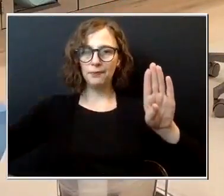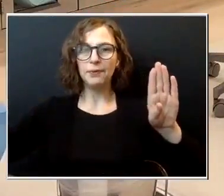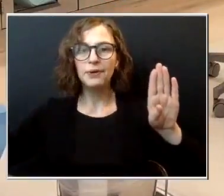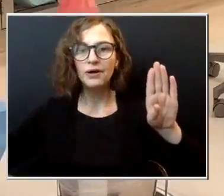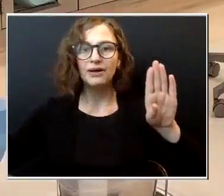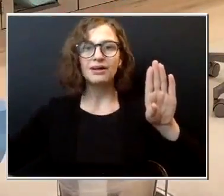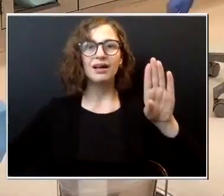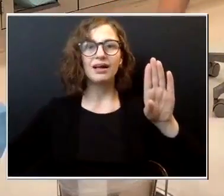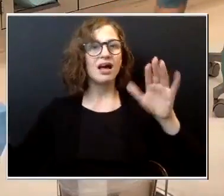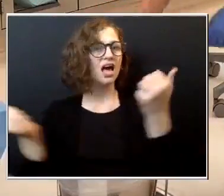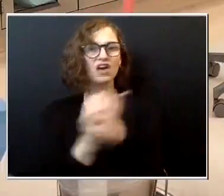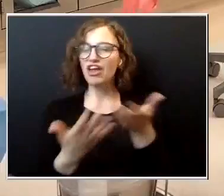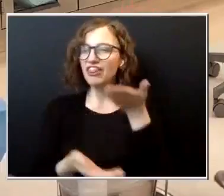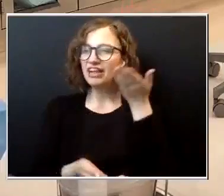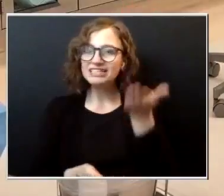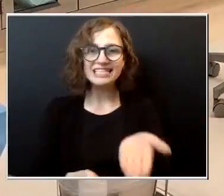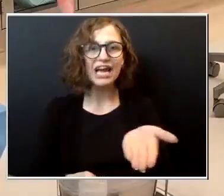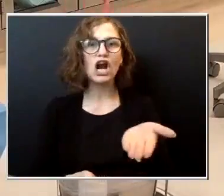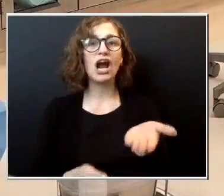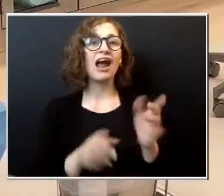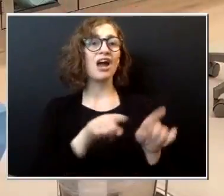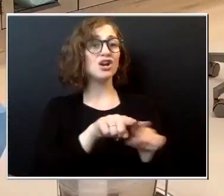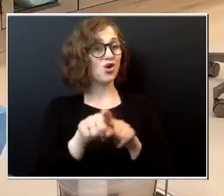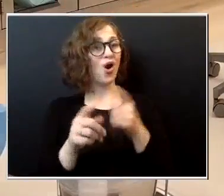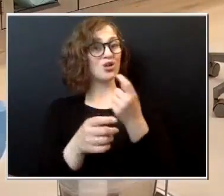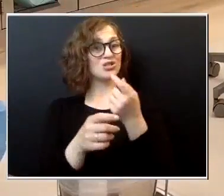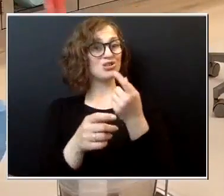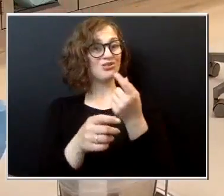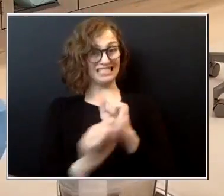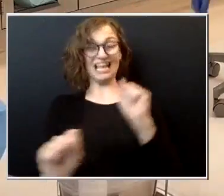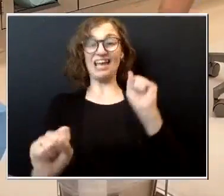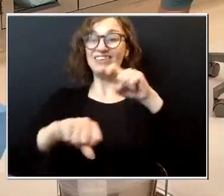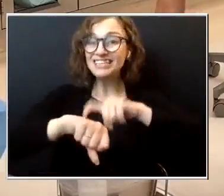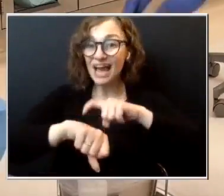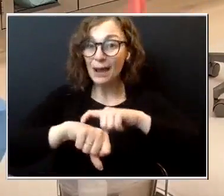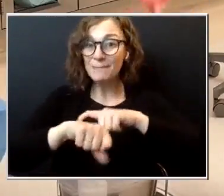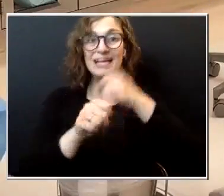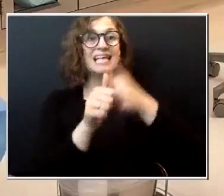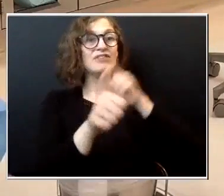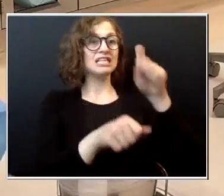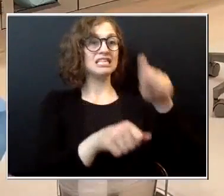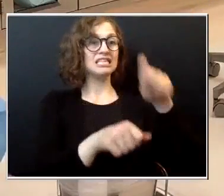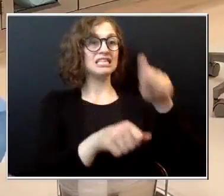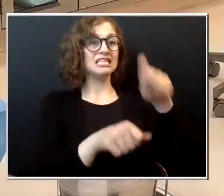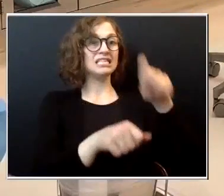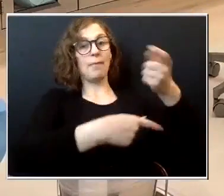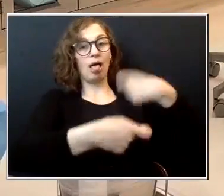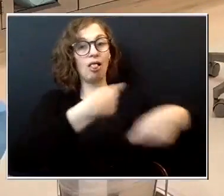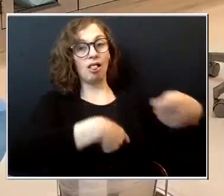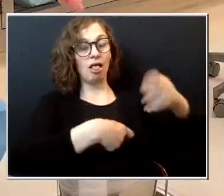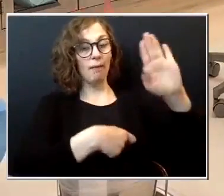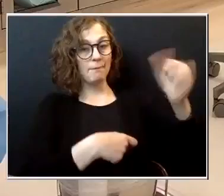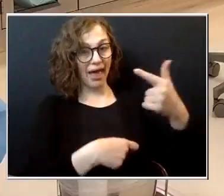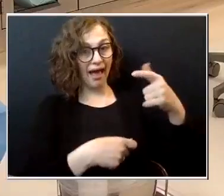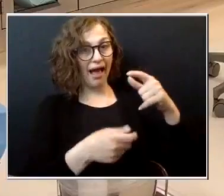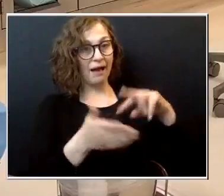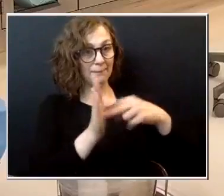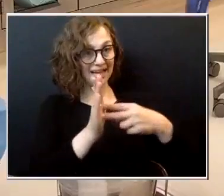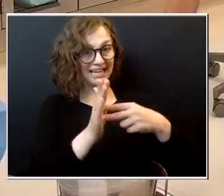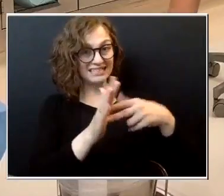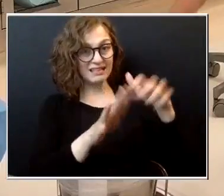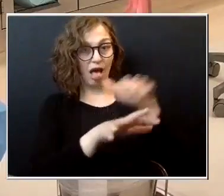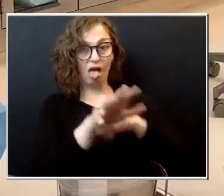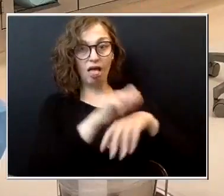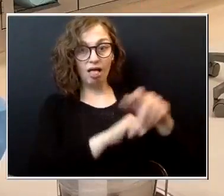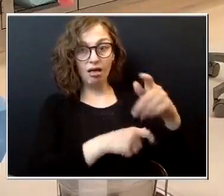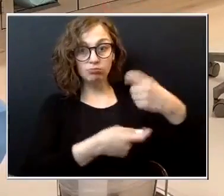time they get a new bag, you have to take the gloves off. Talk us through that. Well, I mean, OR time is expensive, as we know. Exactly. And the risk